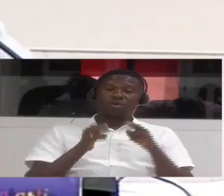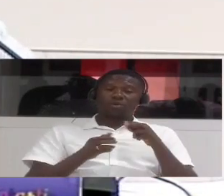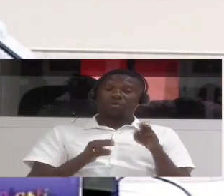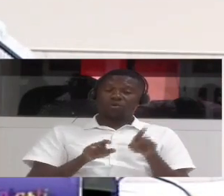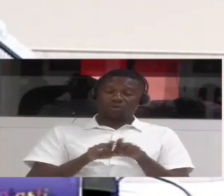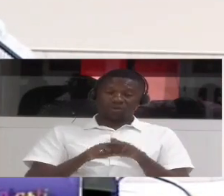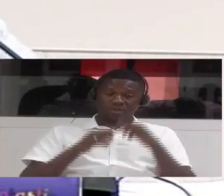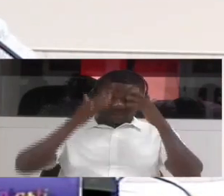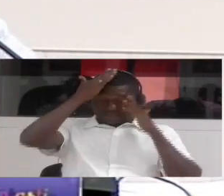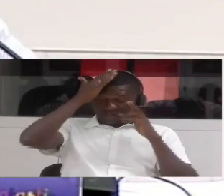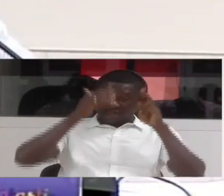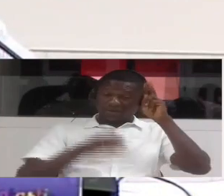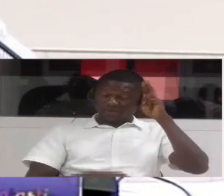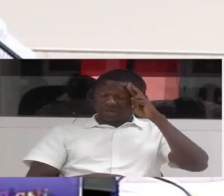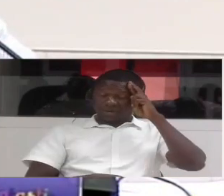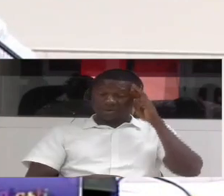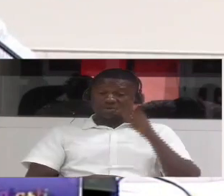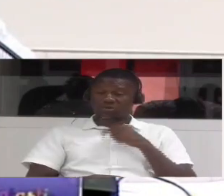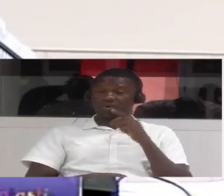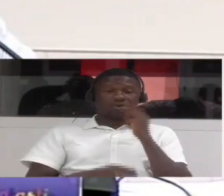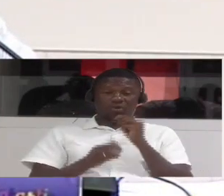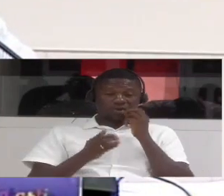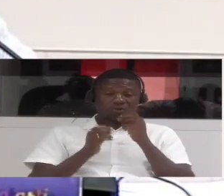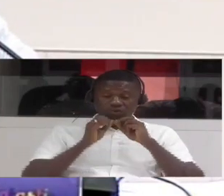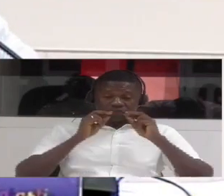was detained at the NIA, and